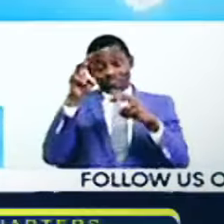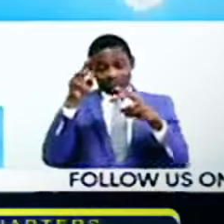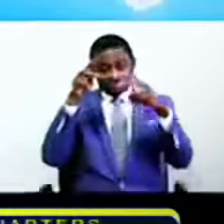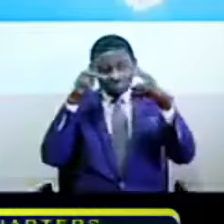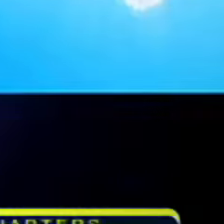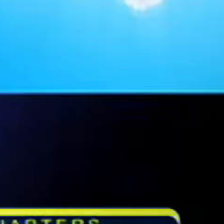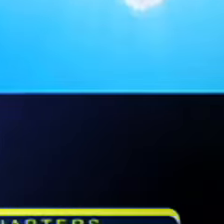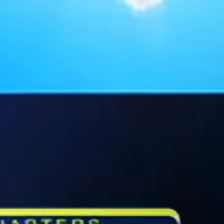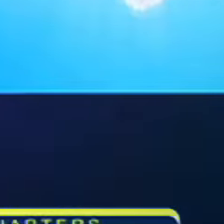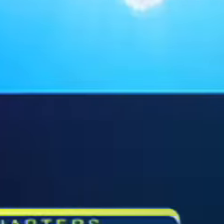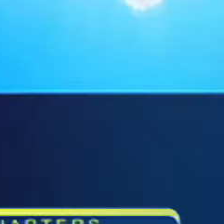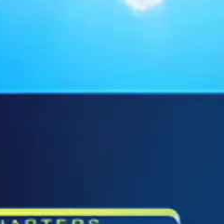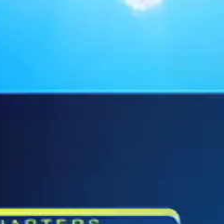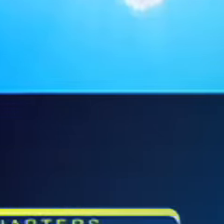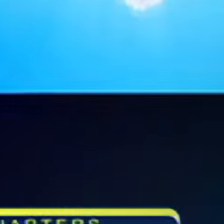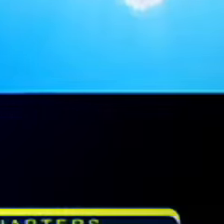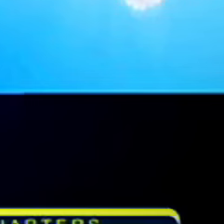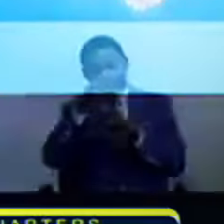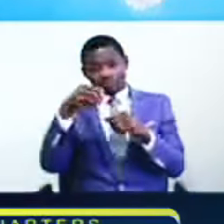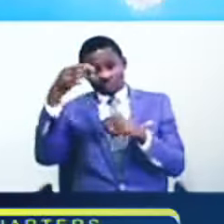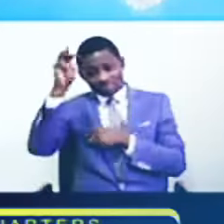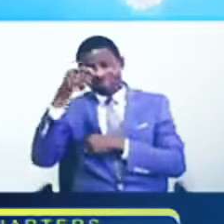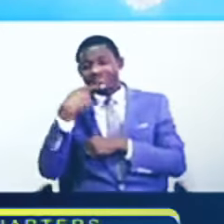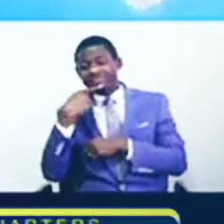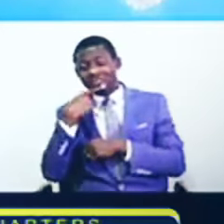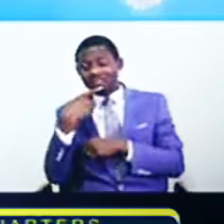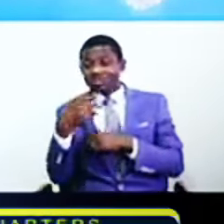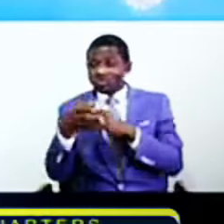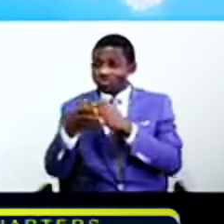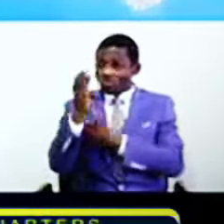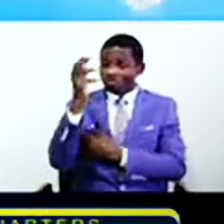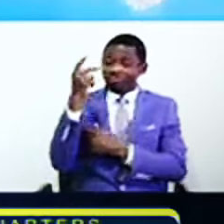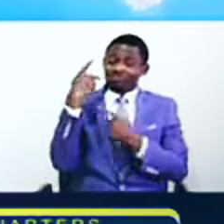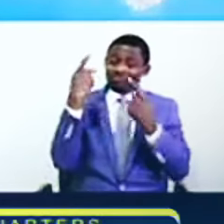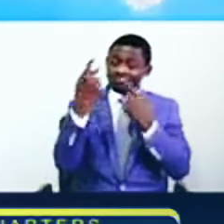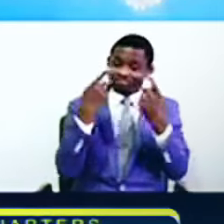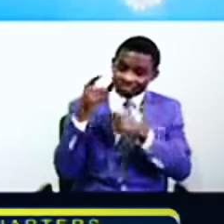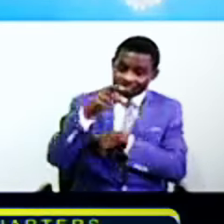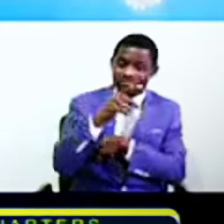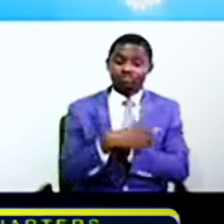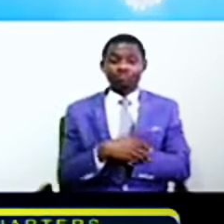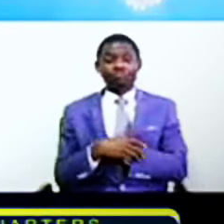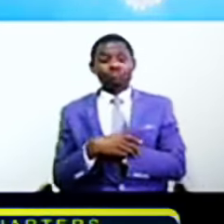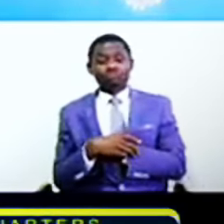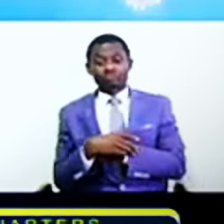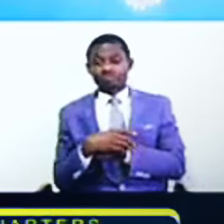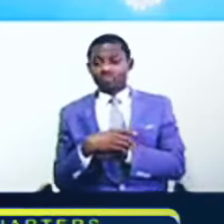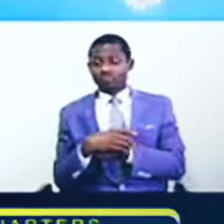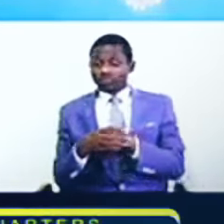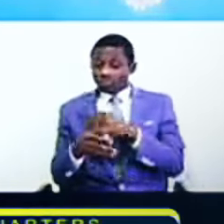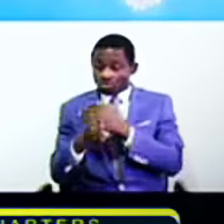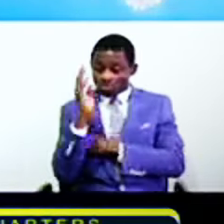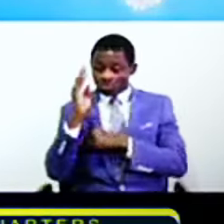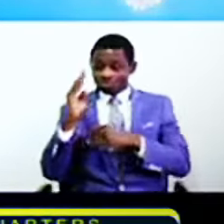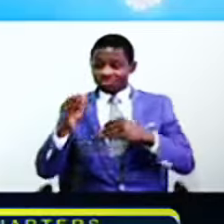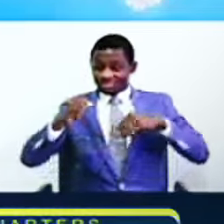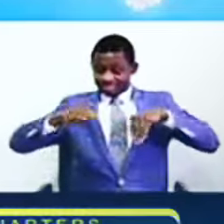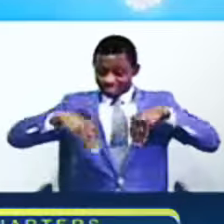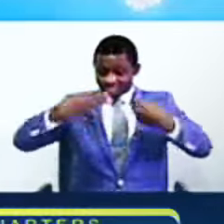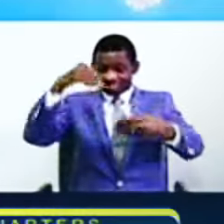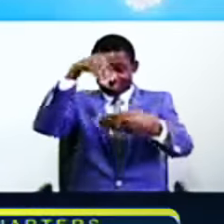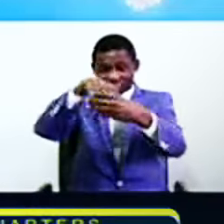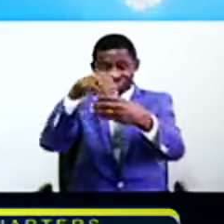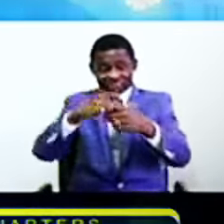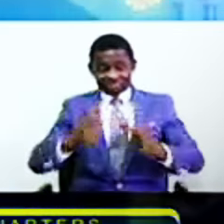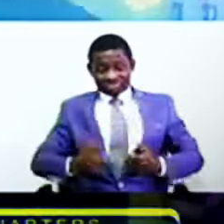God has visited you. And he comes into your life with gifts and graces.